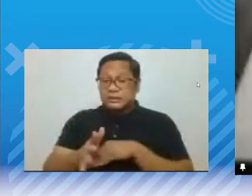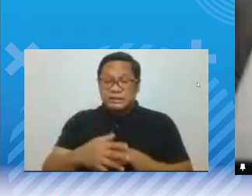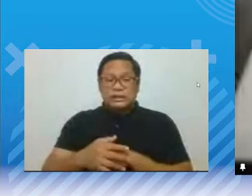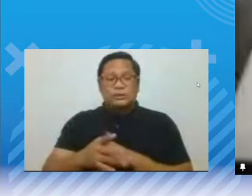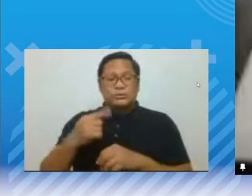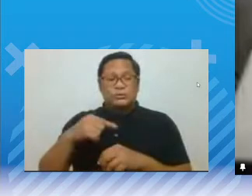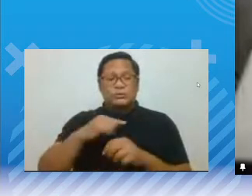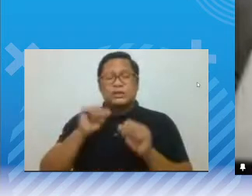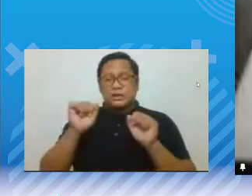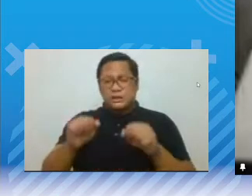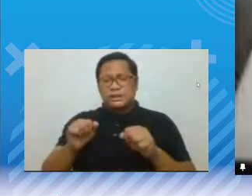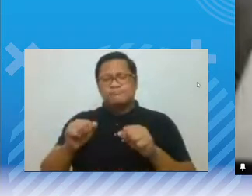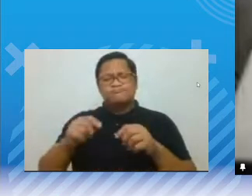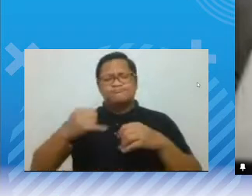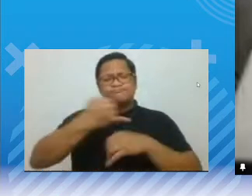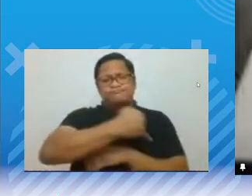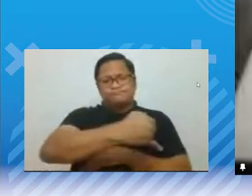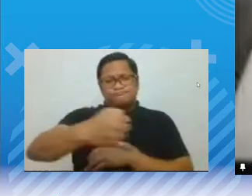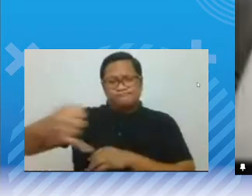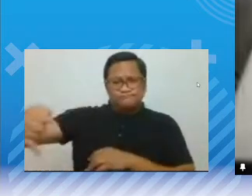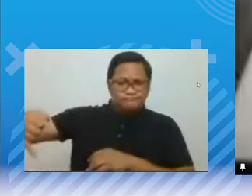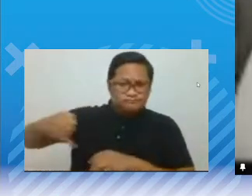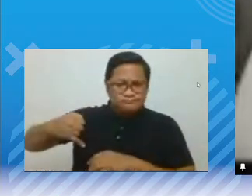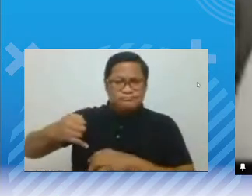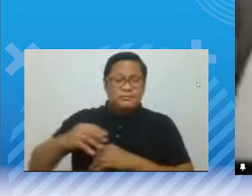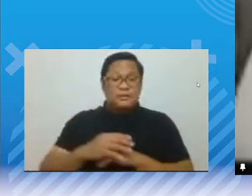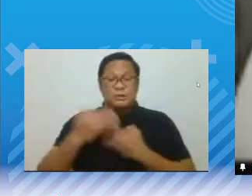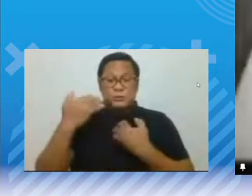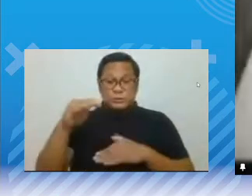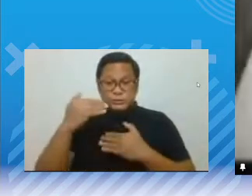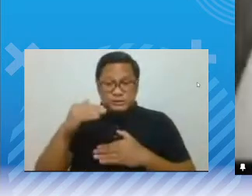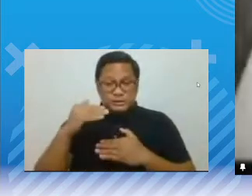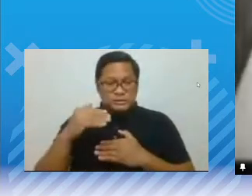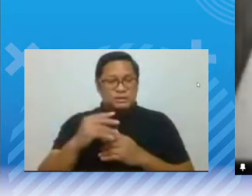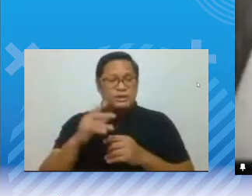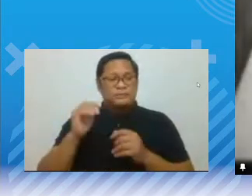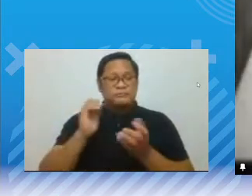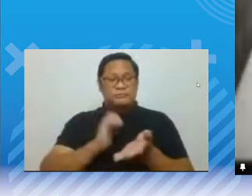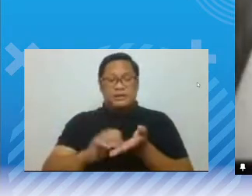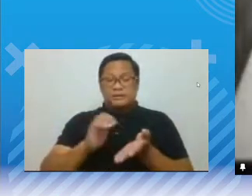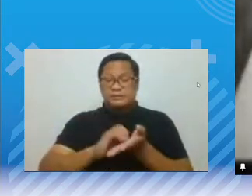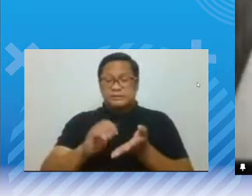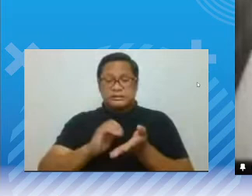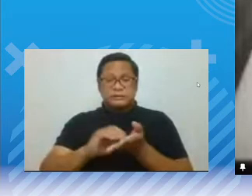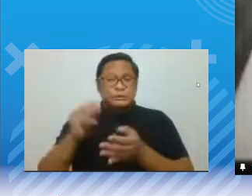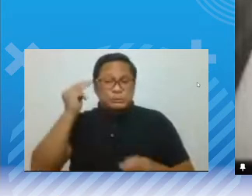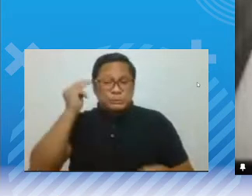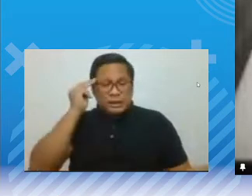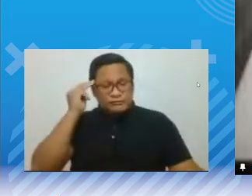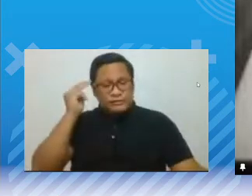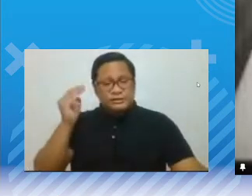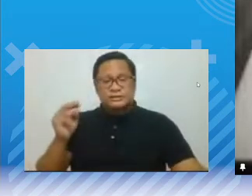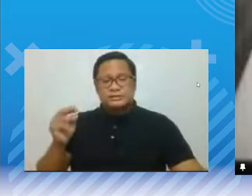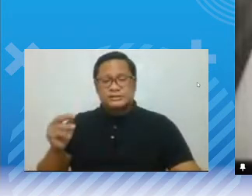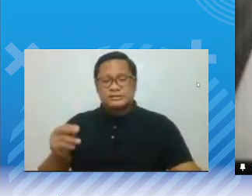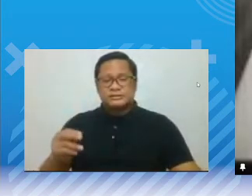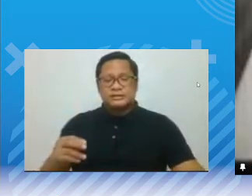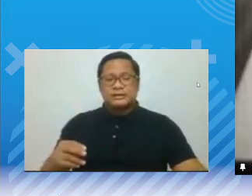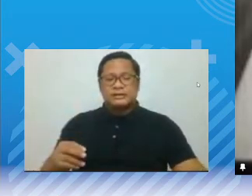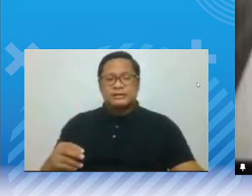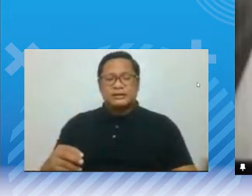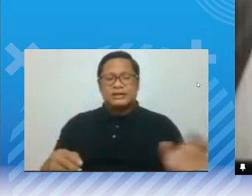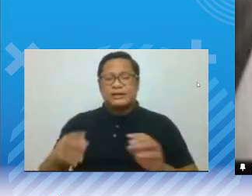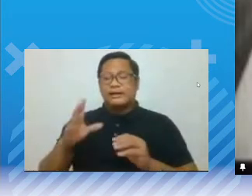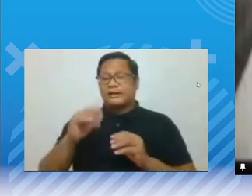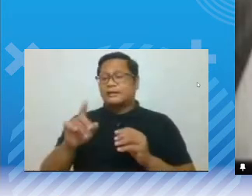own boundaries. Mindful. We could also practice mindfulness. Prioritizing is also